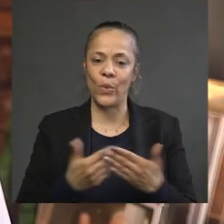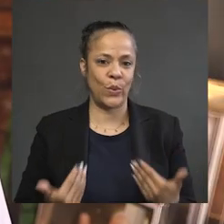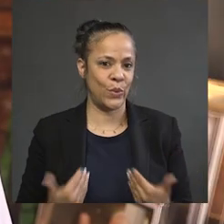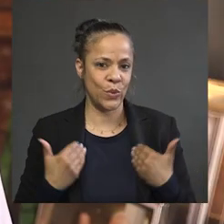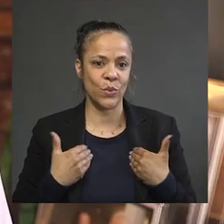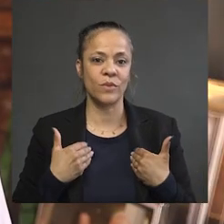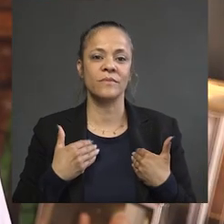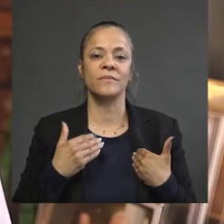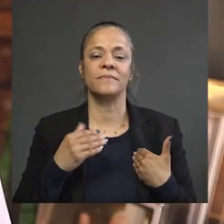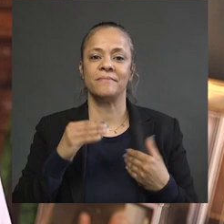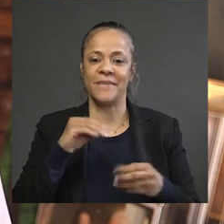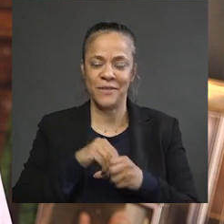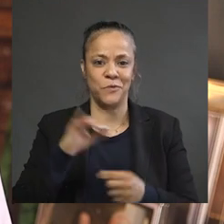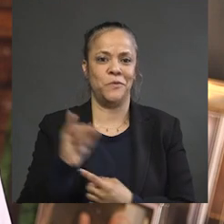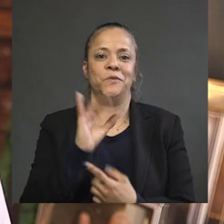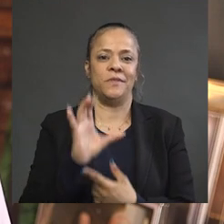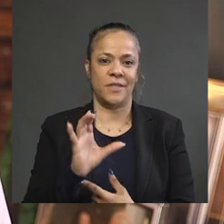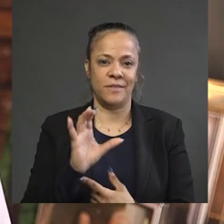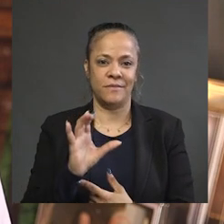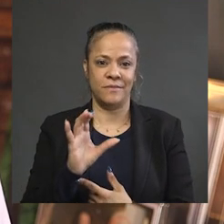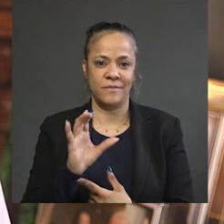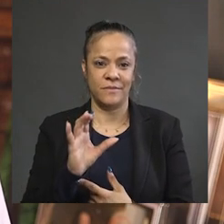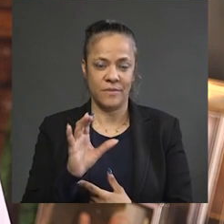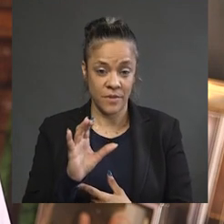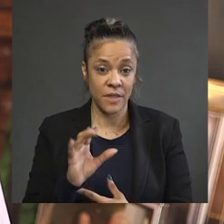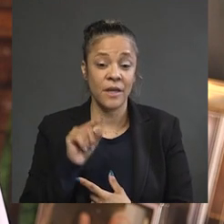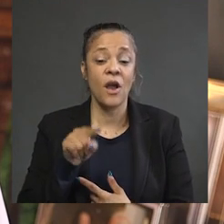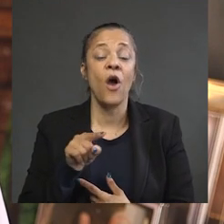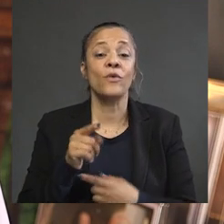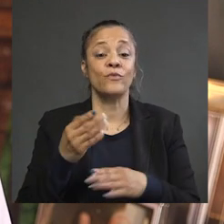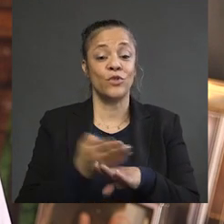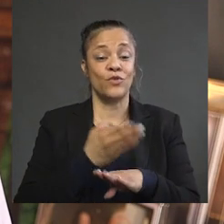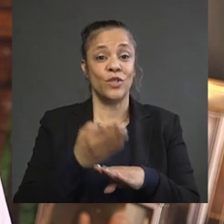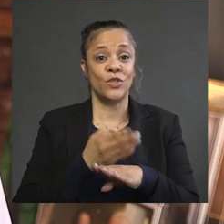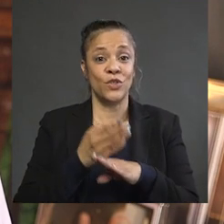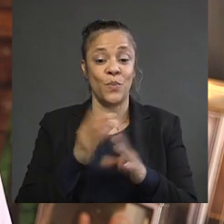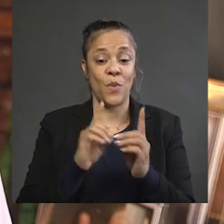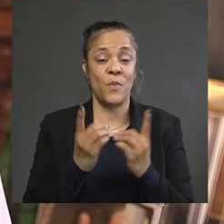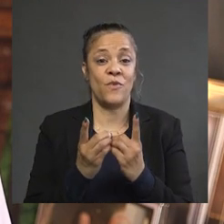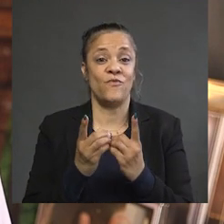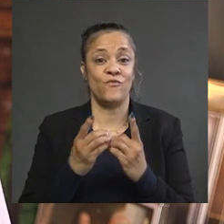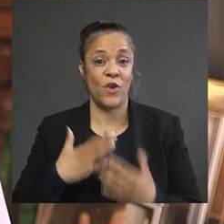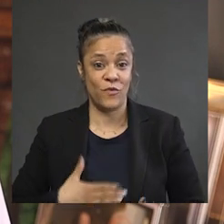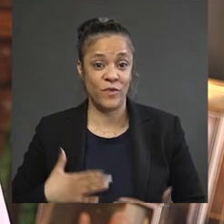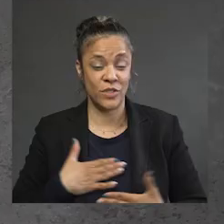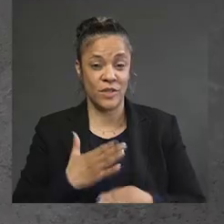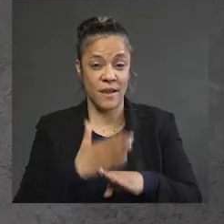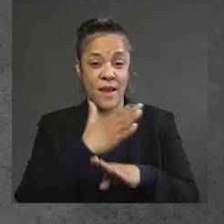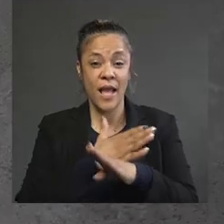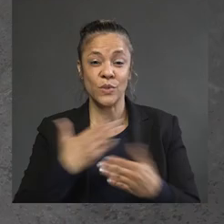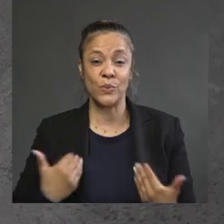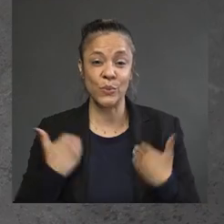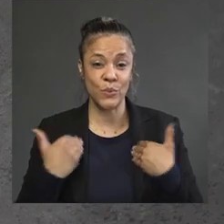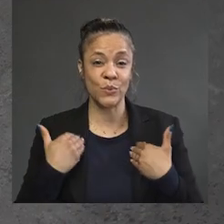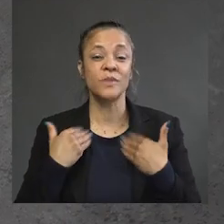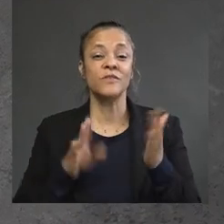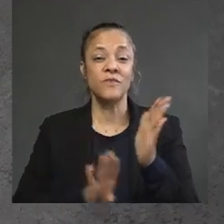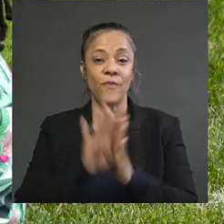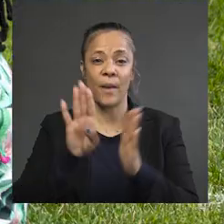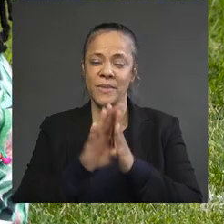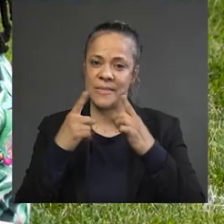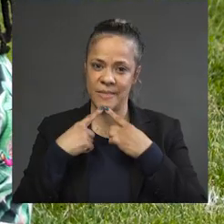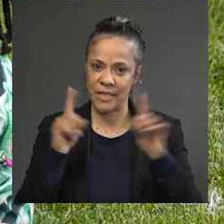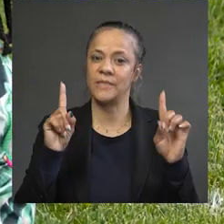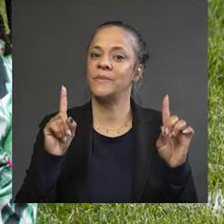a result, the restructuring of the Department of Recreation to incorporate and enhance youth development has been a success in expanding enrichment opportunities as